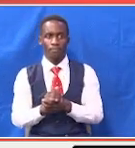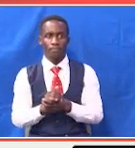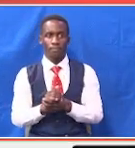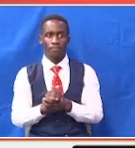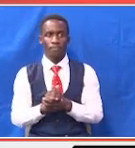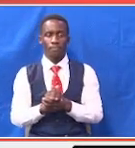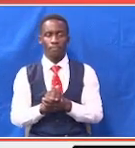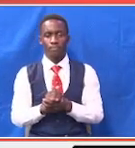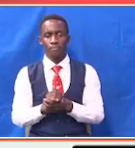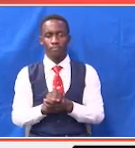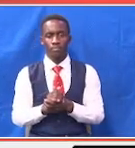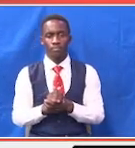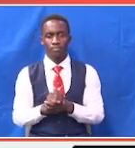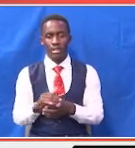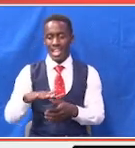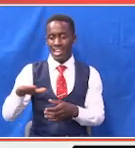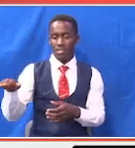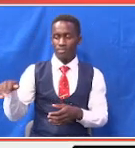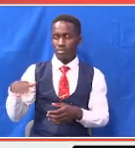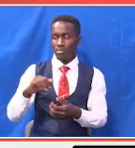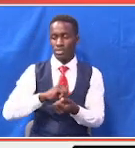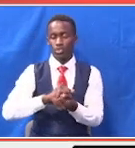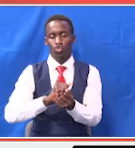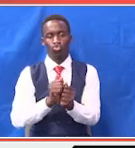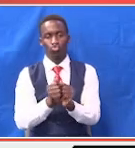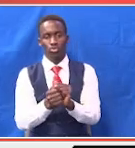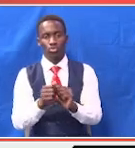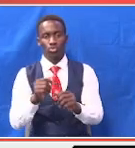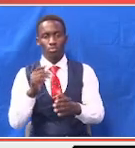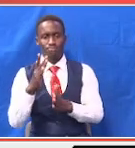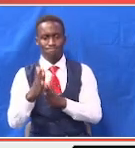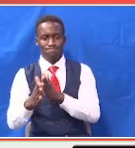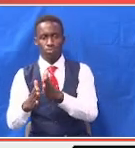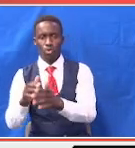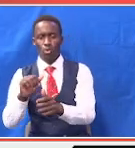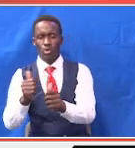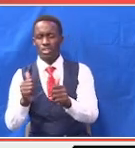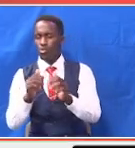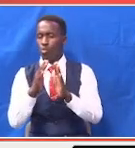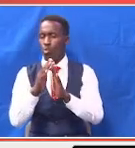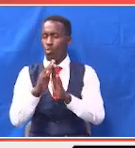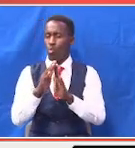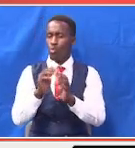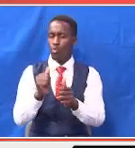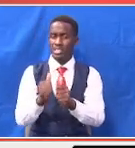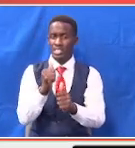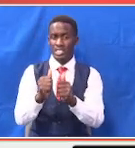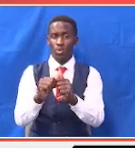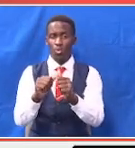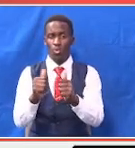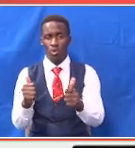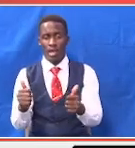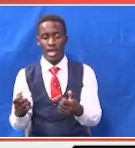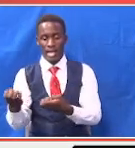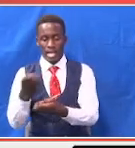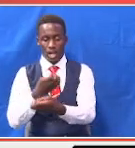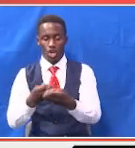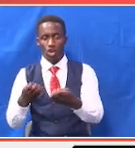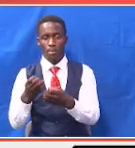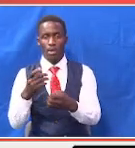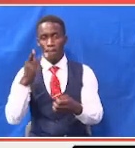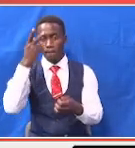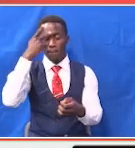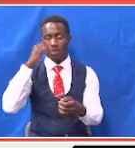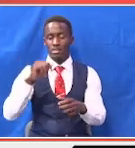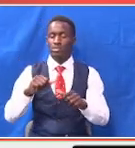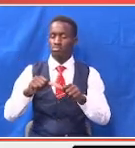was called environmental, he changed it to climate, which is fine. That economic policy remained.